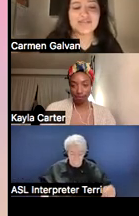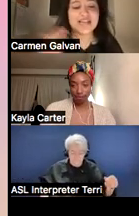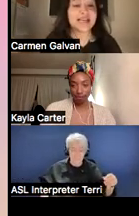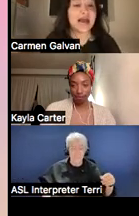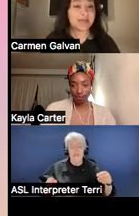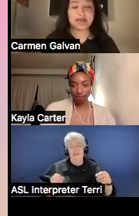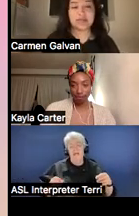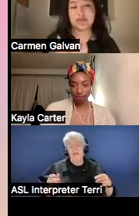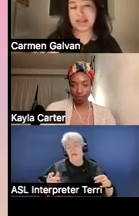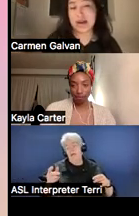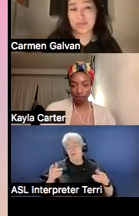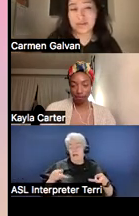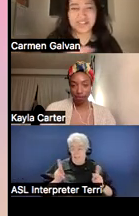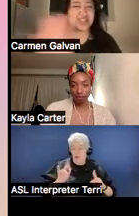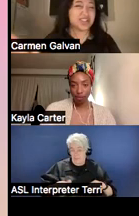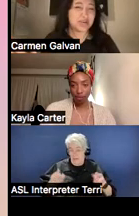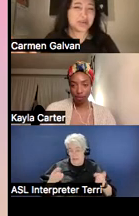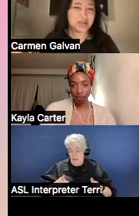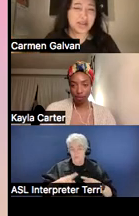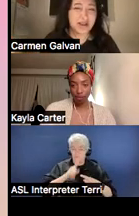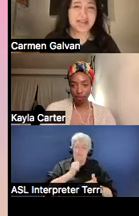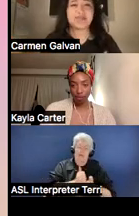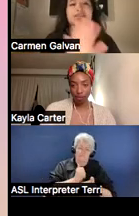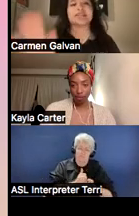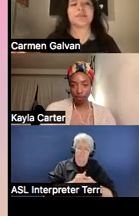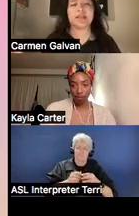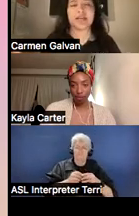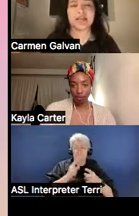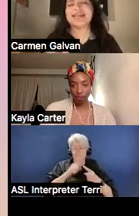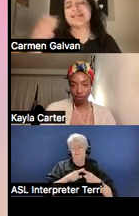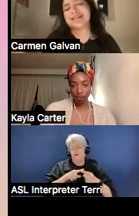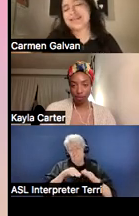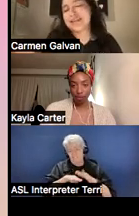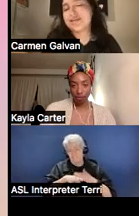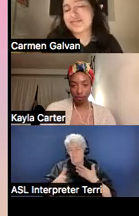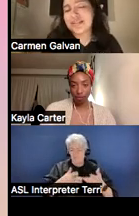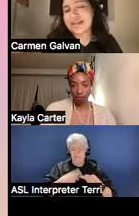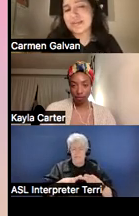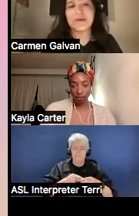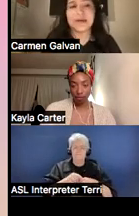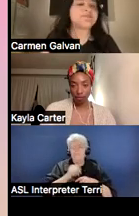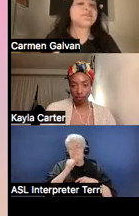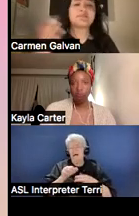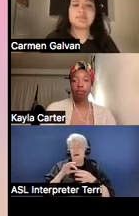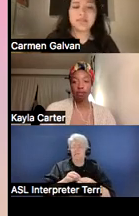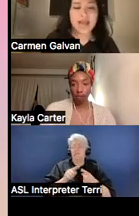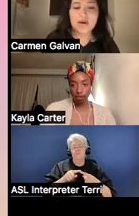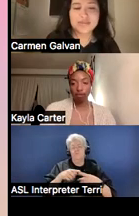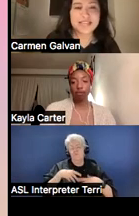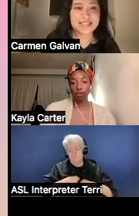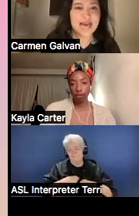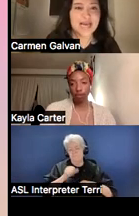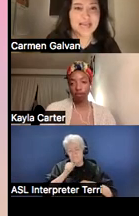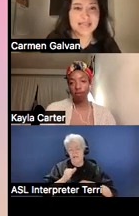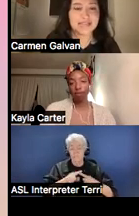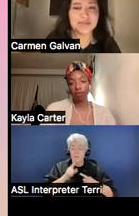allowing for that to happen can be really helpful just in general, I find, for accessibility. That's not necessarily grief related, but I always